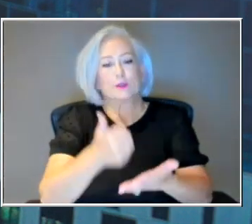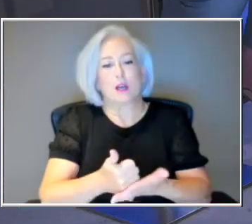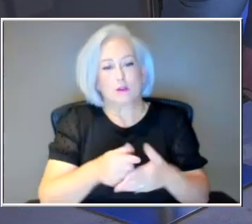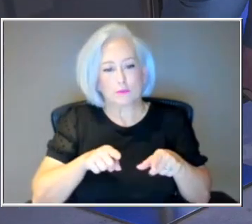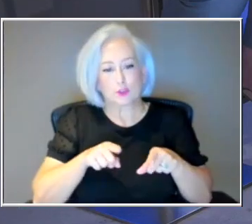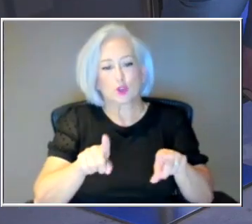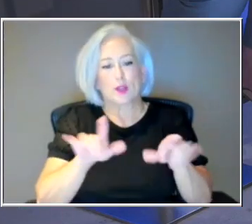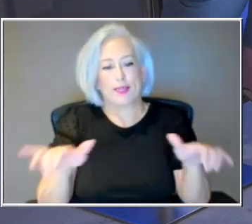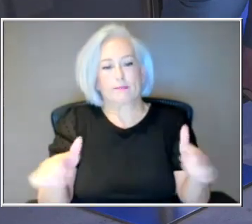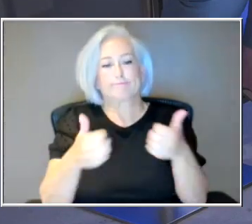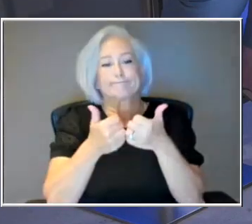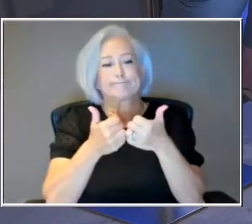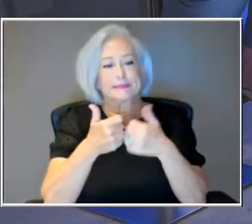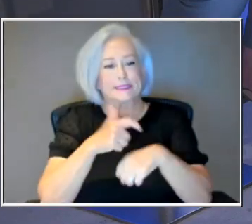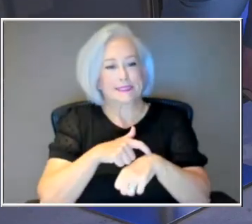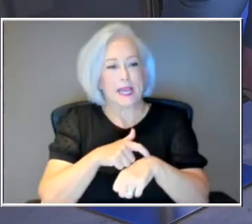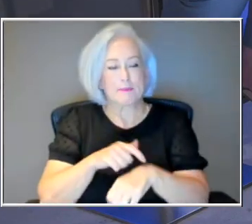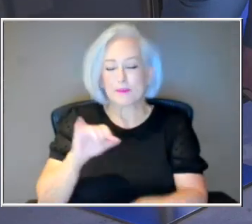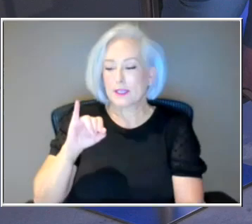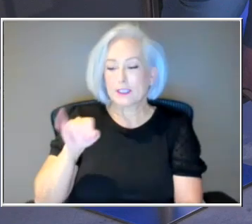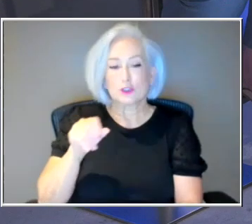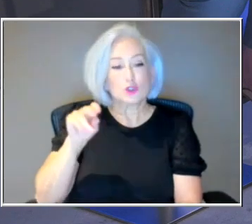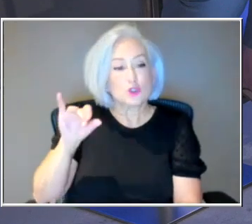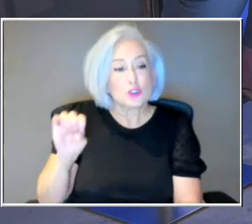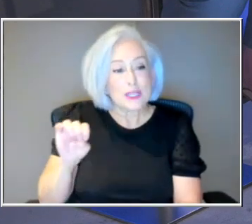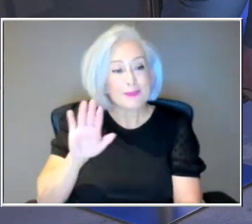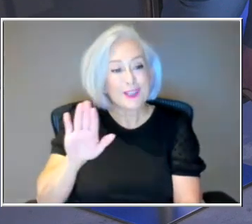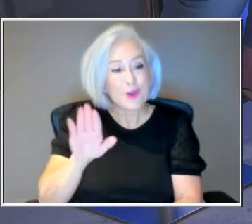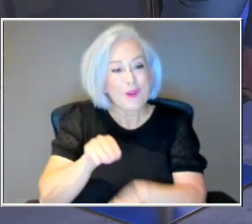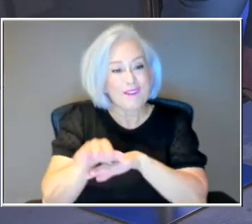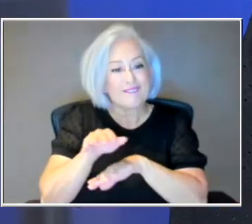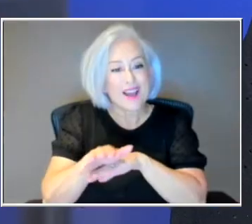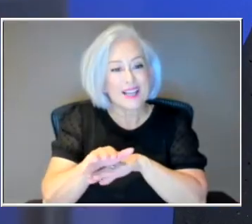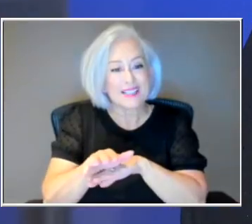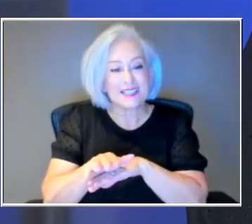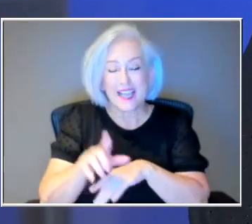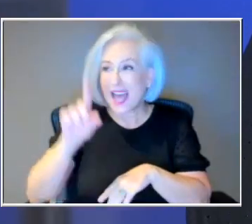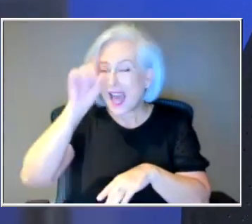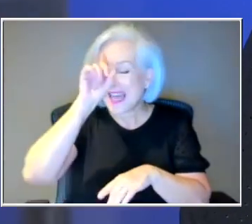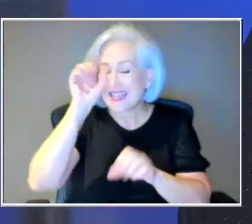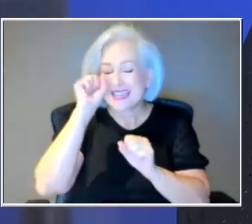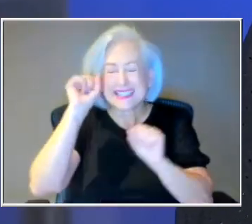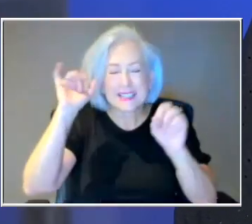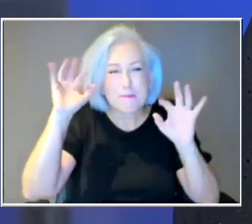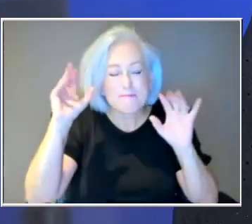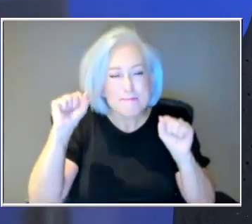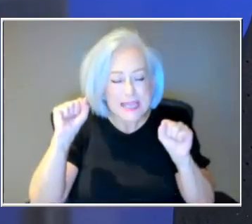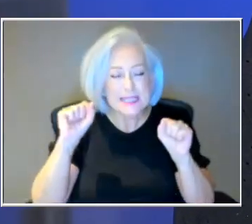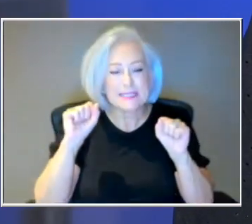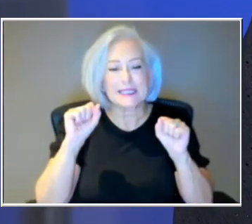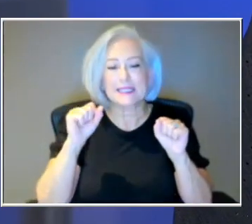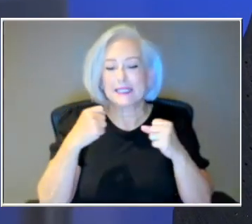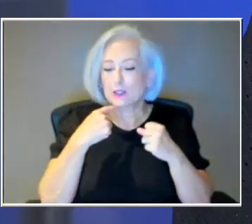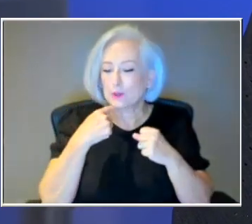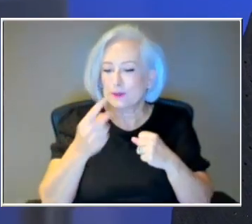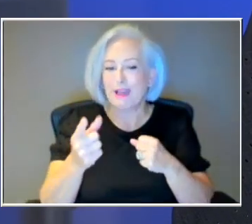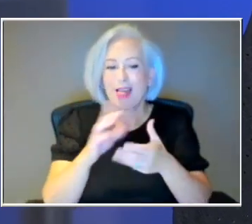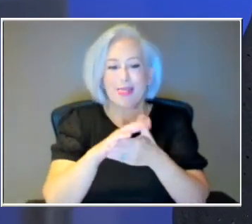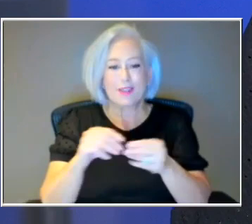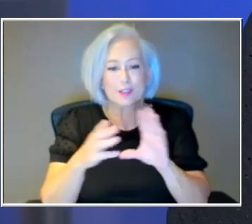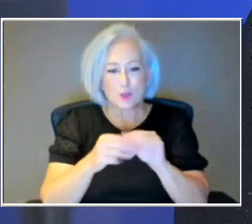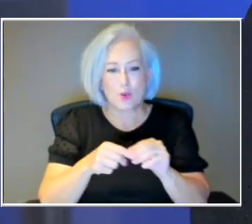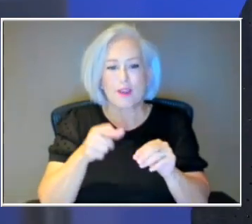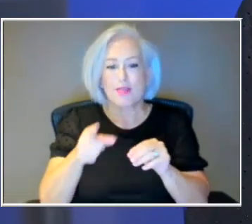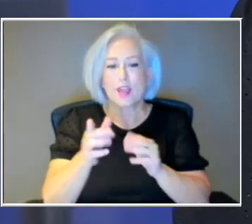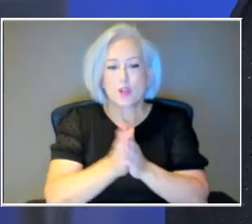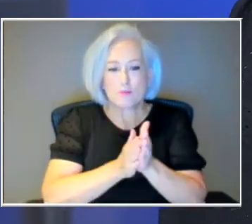any advice? I just think it's amazing to watch her tell that story, and that she can help other people, that you're motivated to help other people.